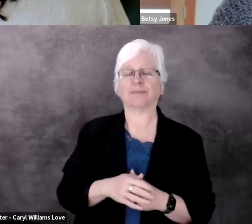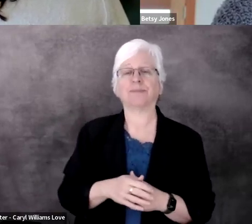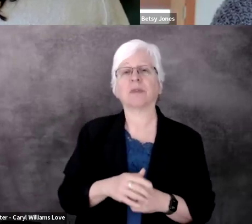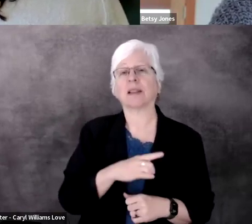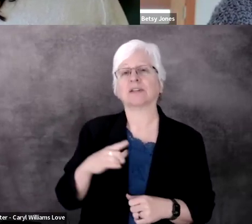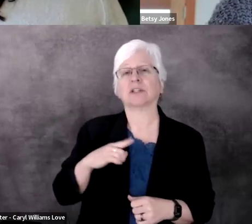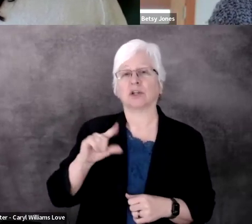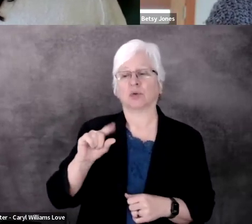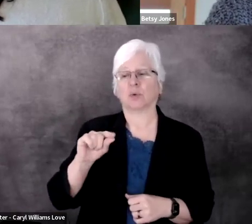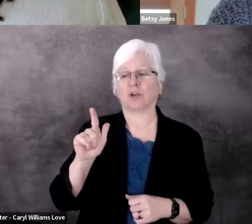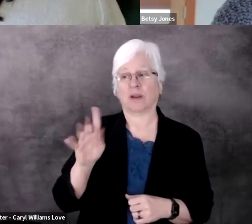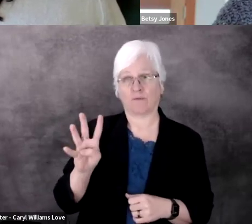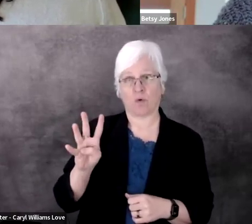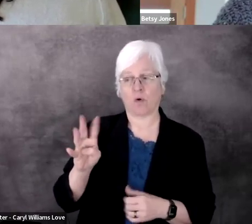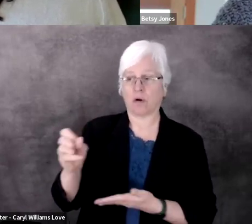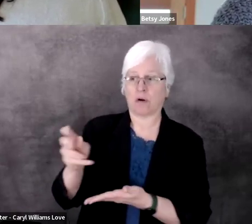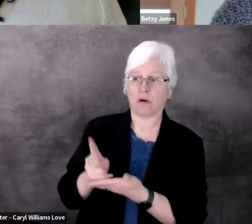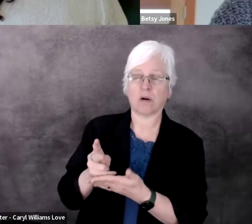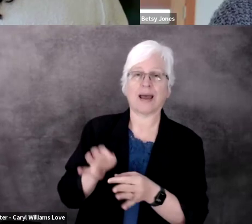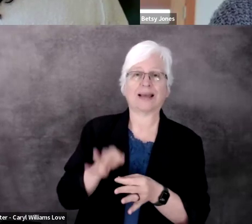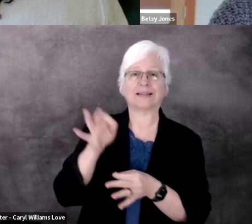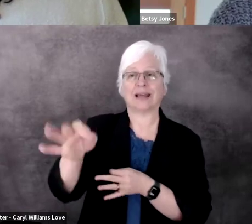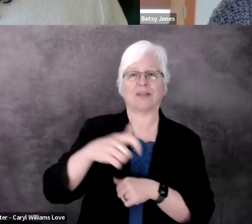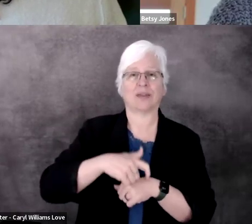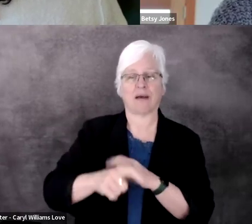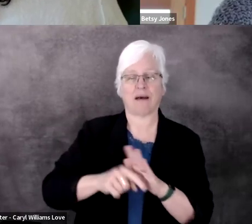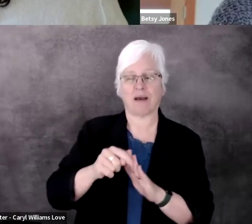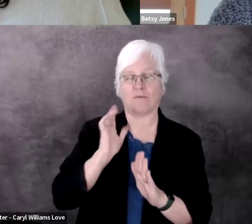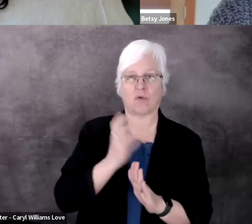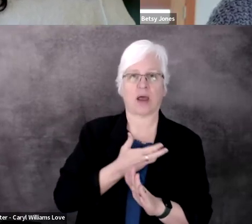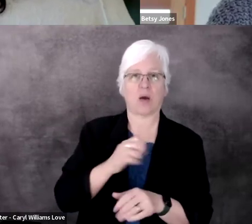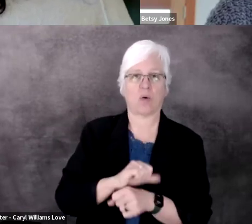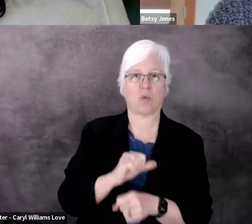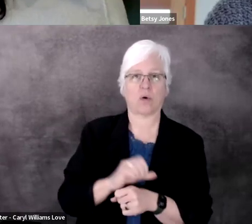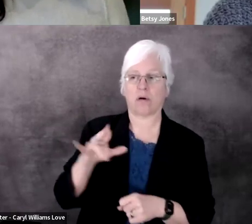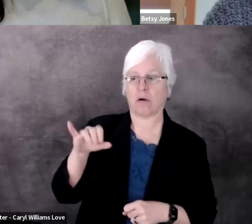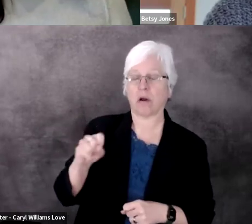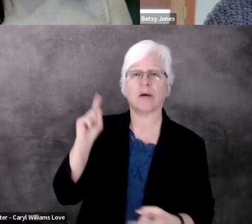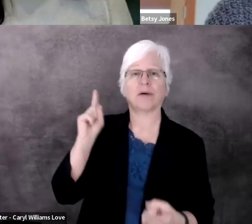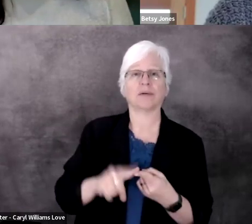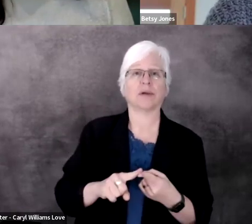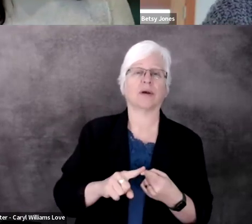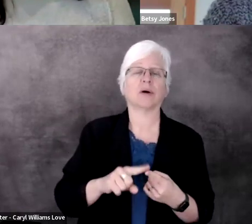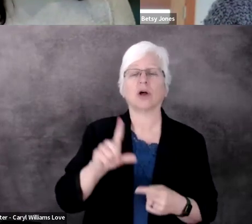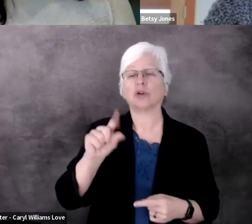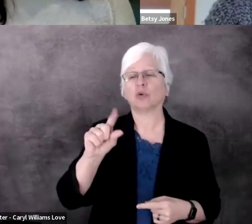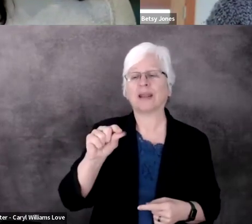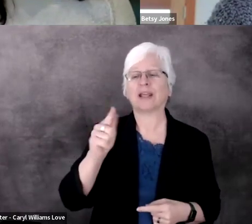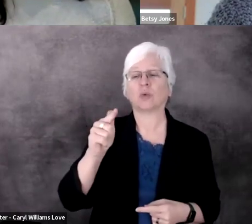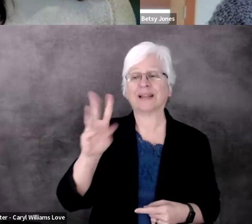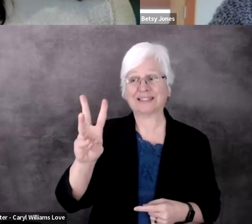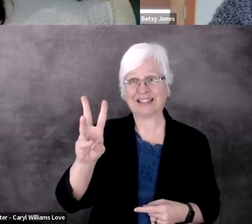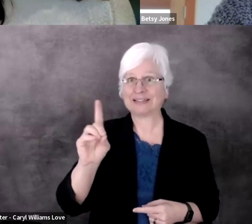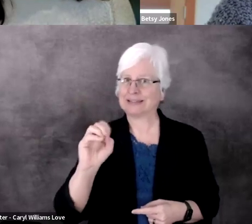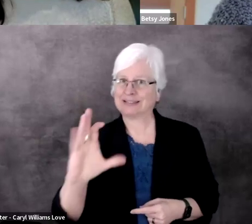legislation extended the timeframe for the CRIS work through December 31st of 2026. The